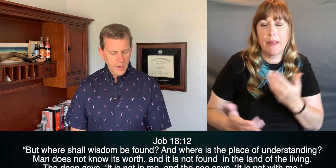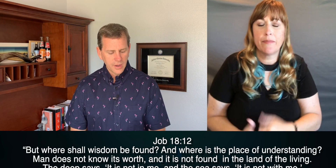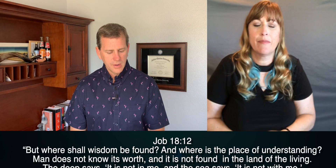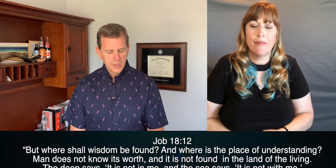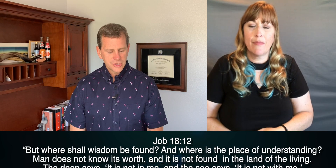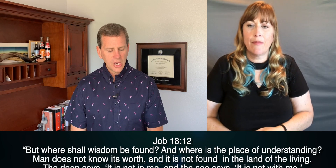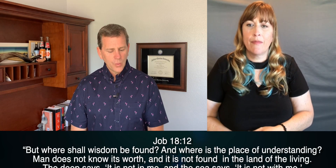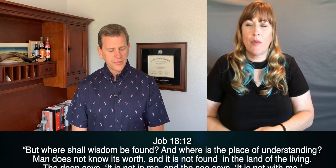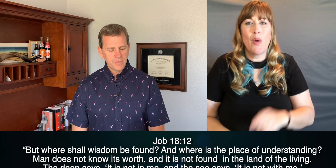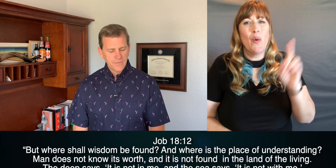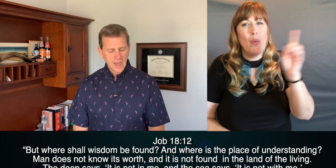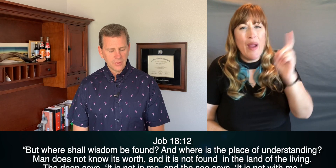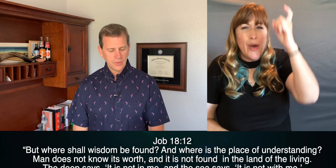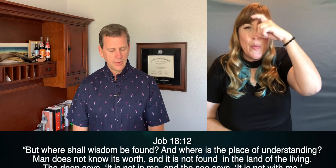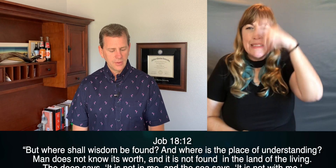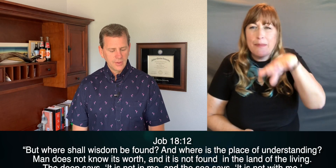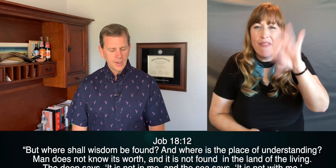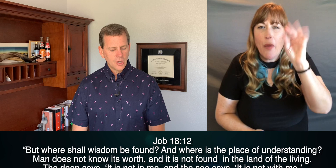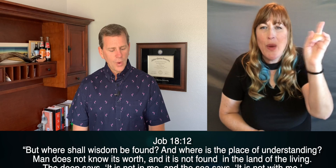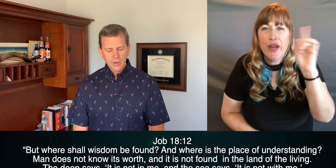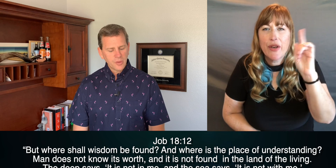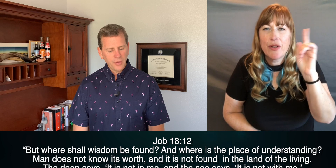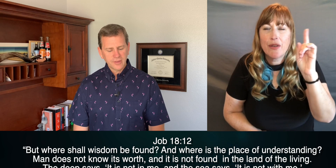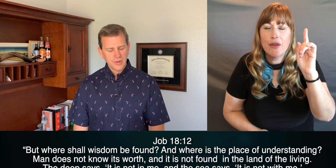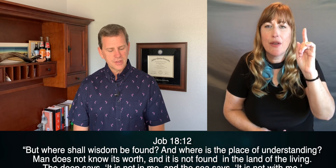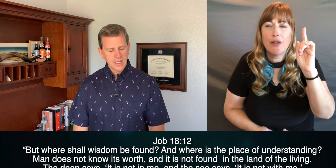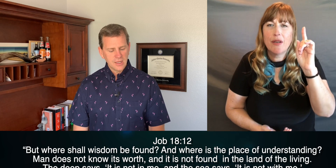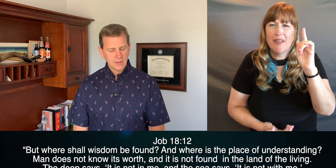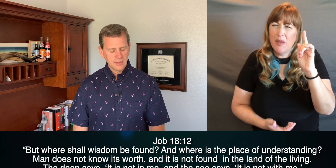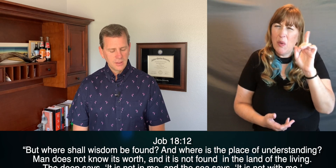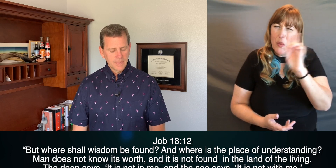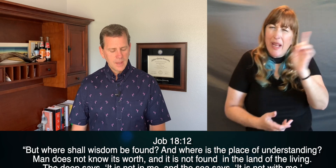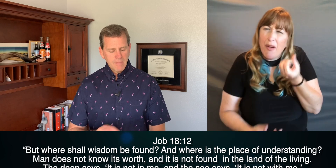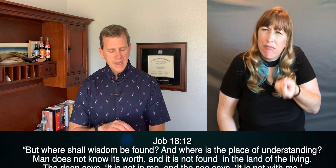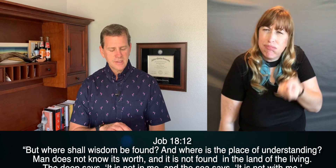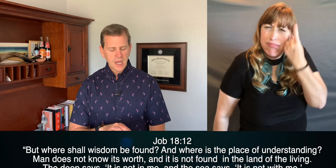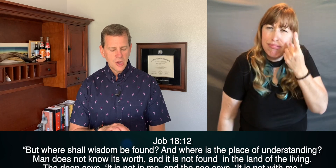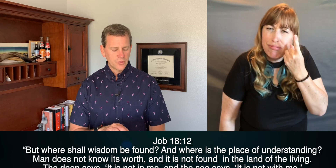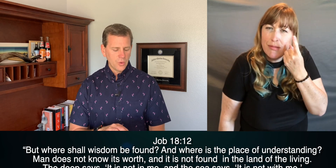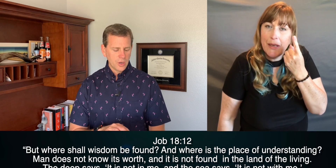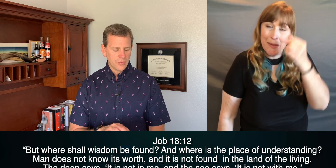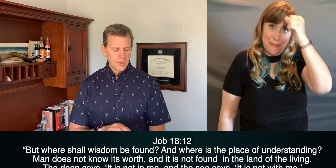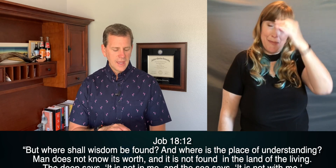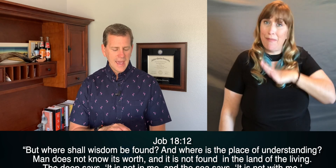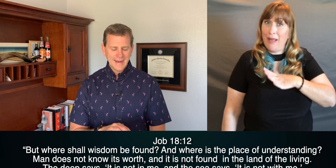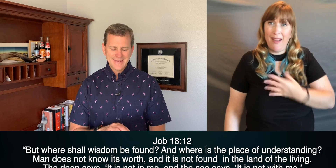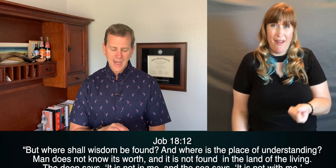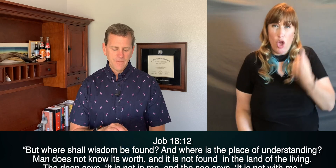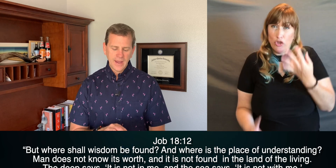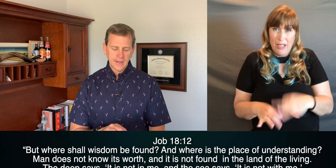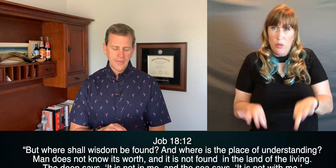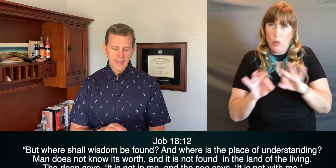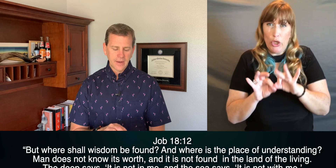but where shall wisdom be found? And where is the place of understanding? Man does not know its worth, and it is